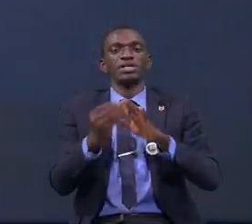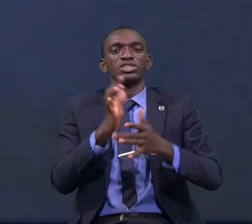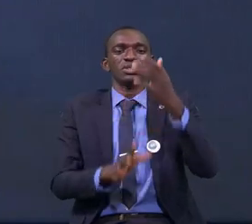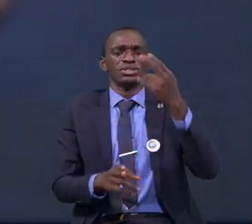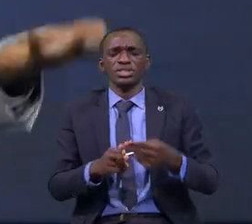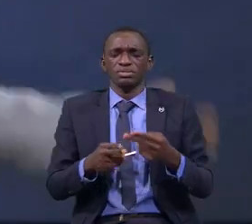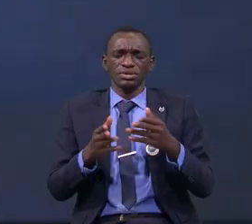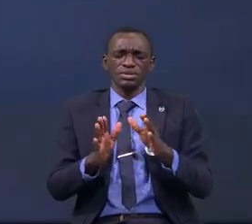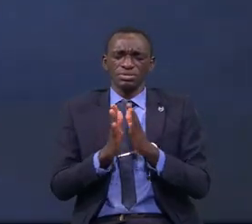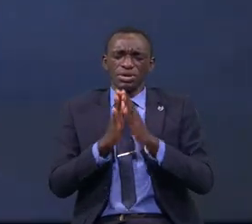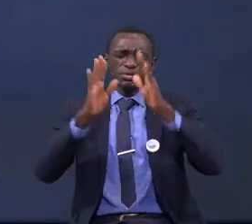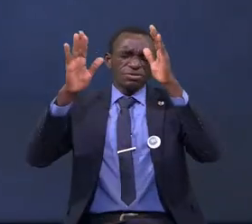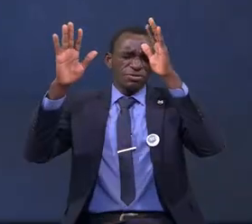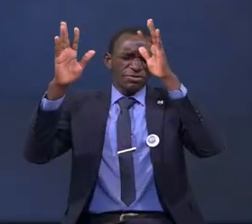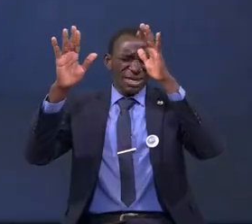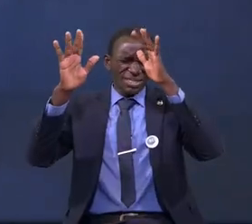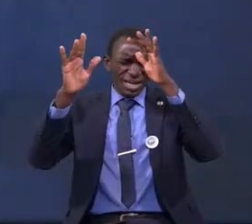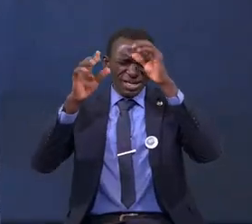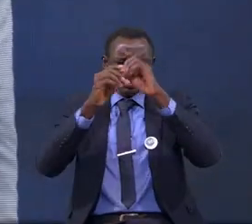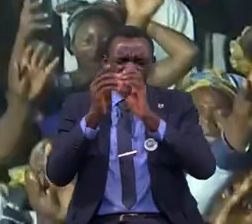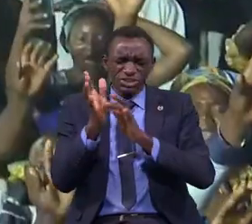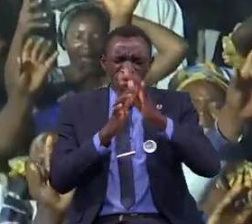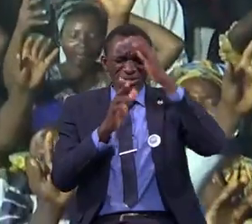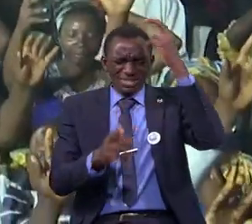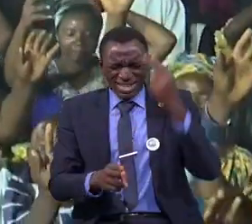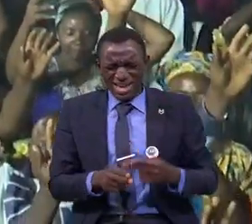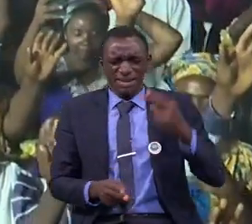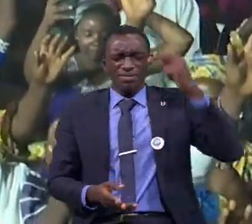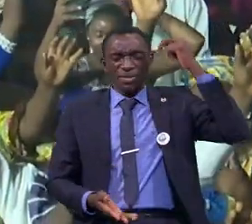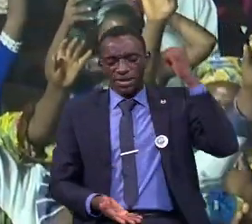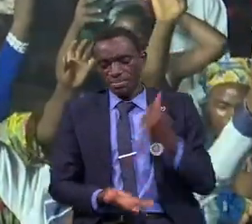Father, in Jesus' name.